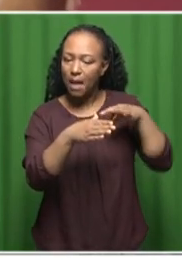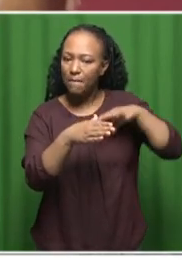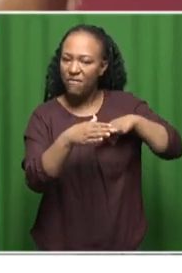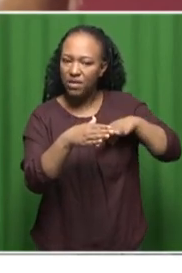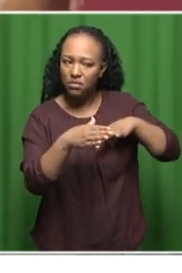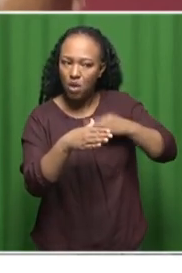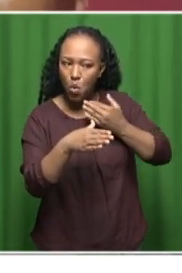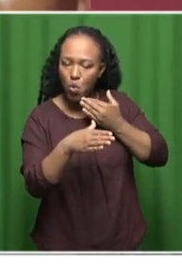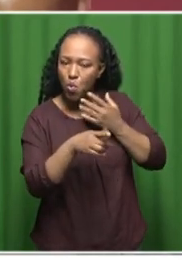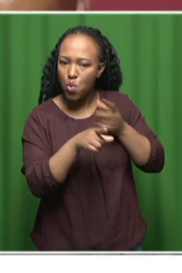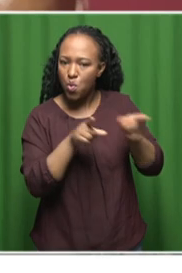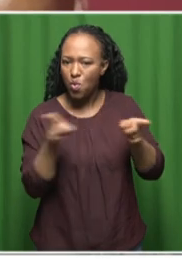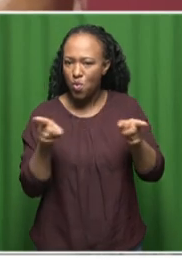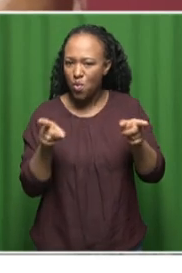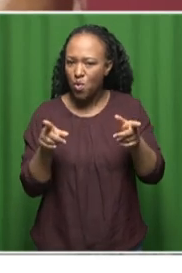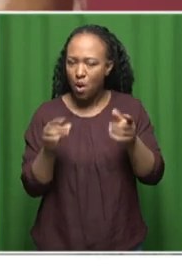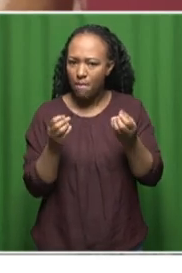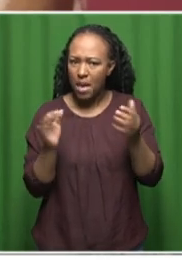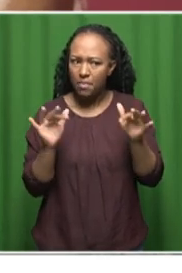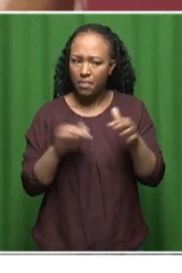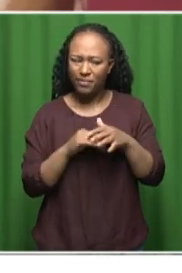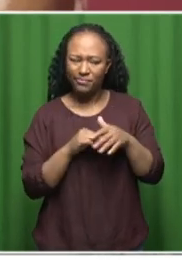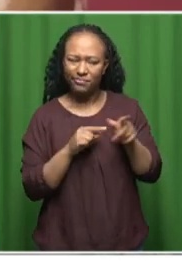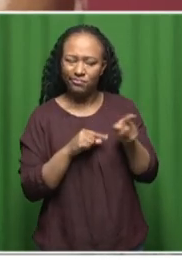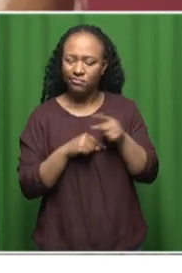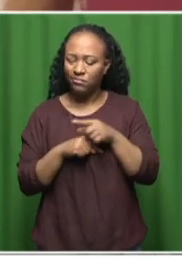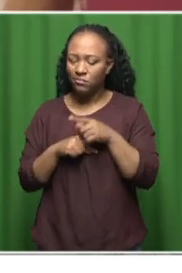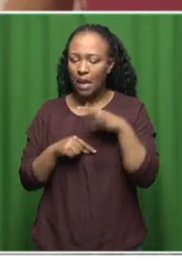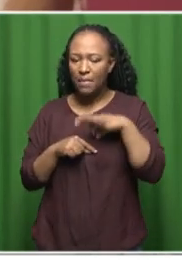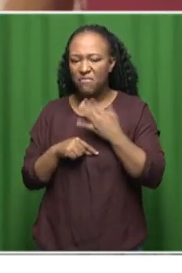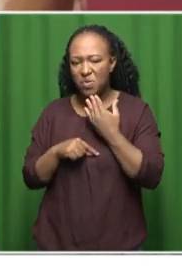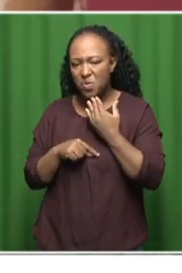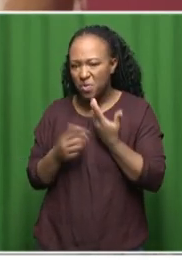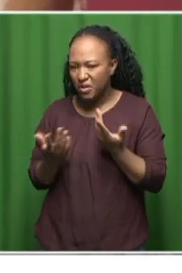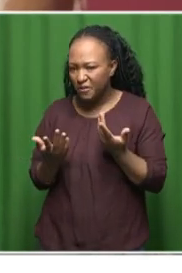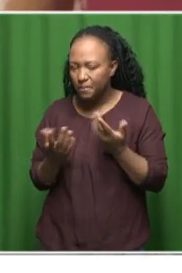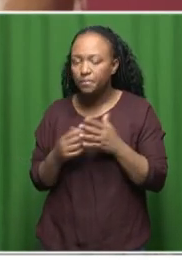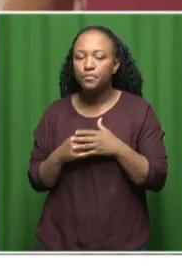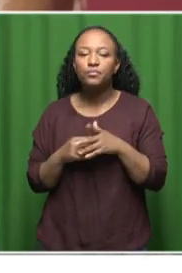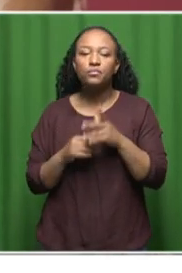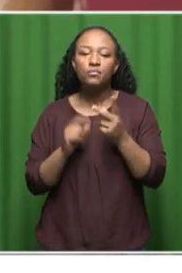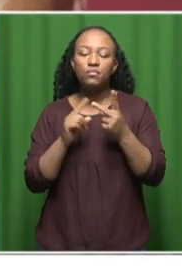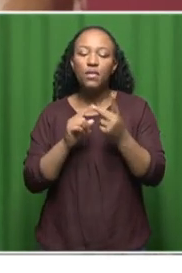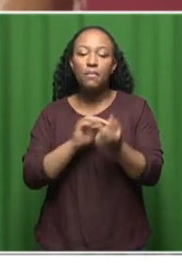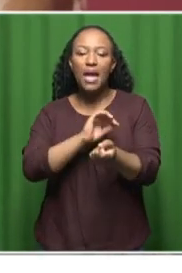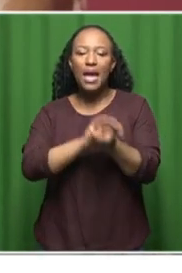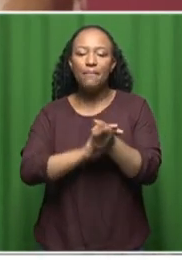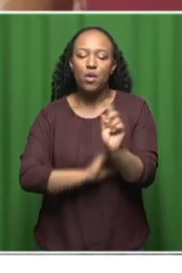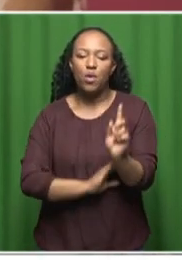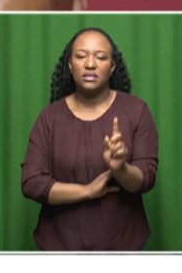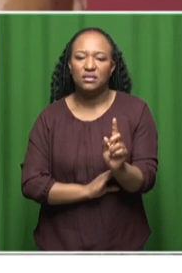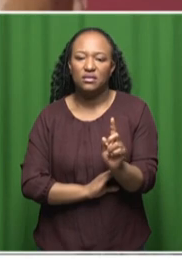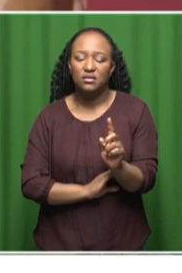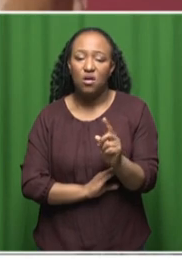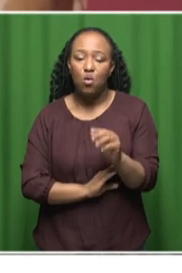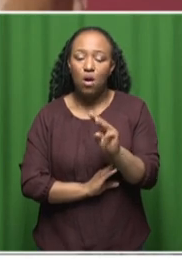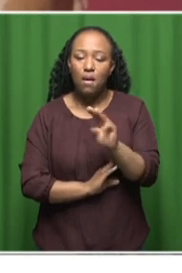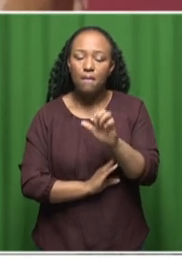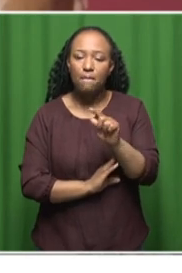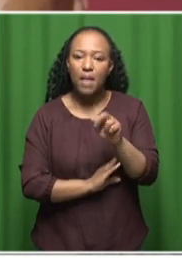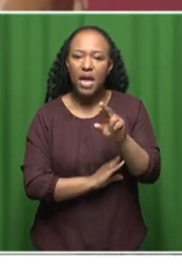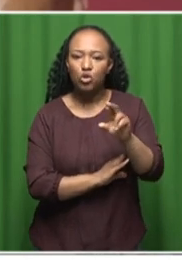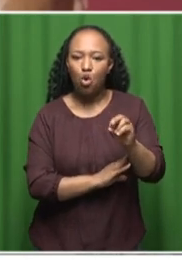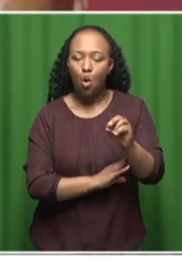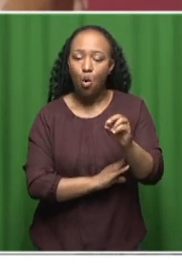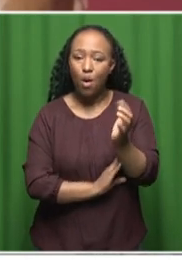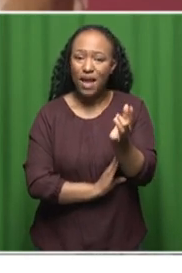is, I suppose, talking to. And what would actually happen, particularly because metros are said to be more expensive to run,